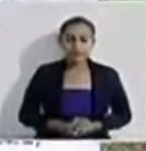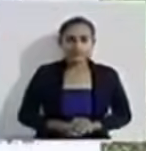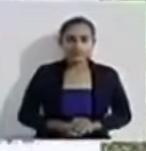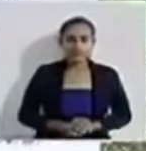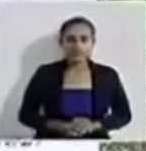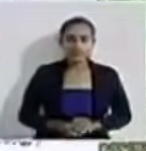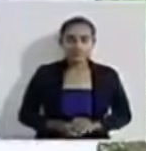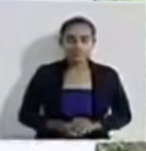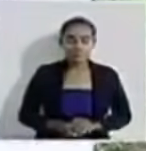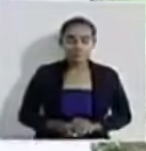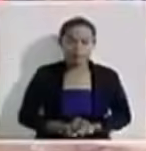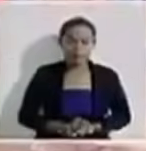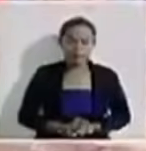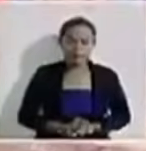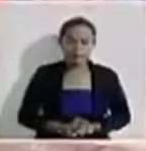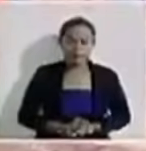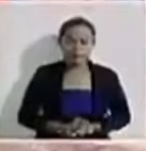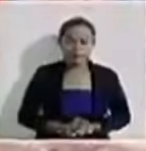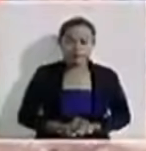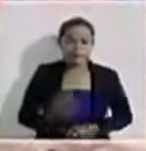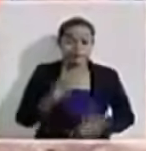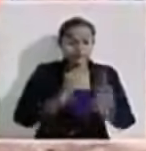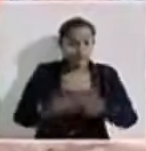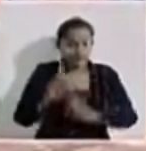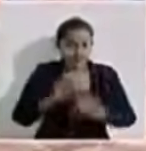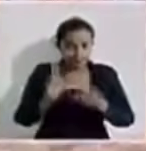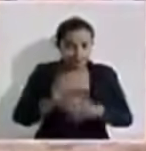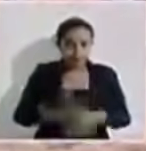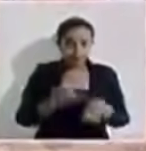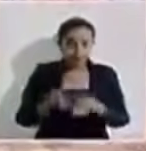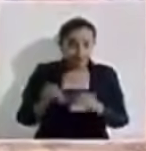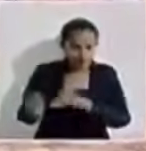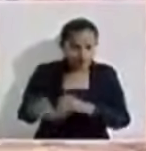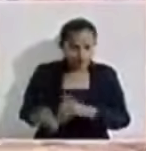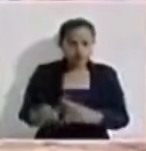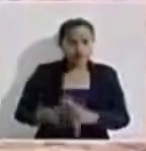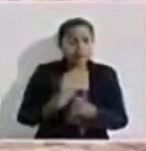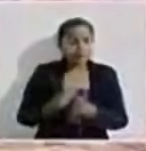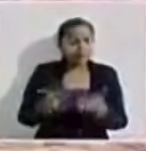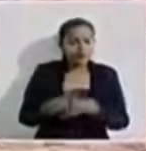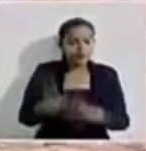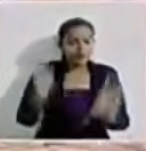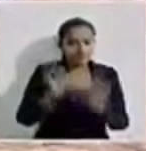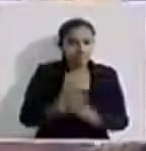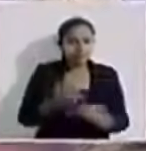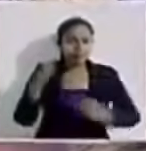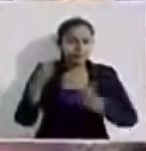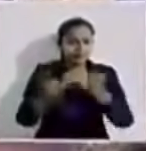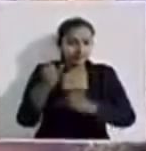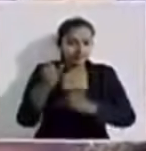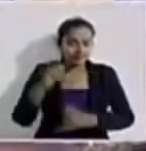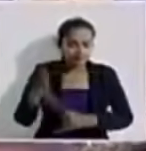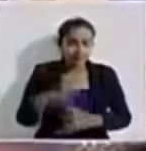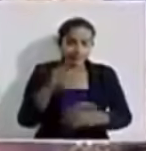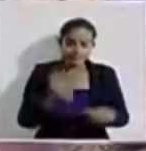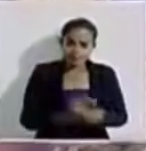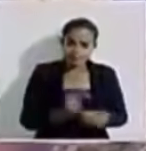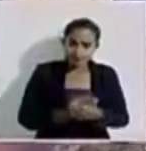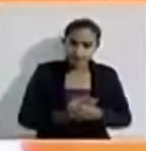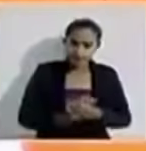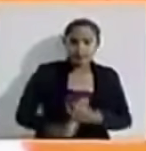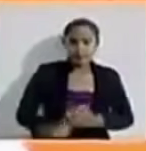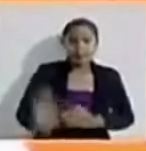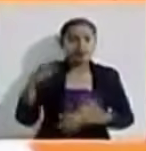Speaking at a sapling planting event organised in line with the International Day for the Preservation of the Ozone Layer in Mahianganaya, leader of